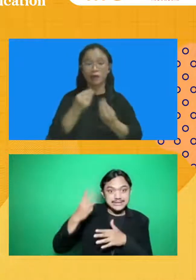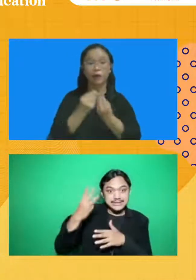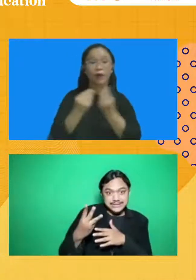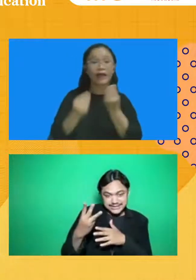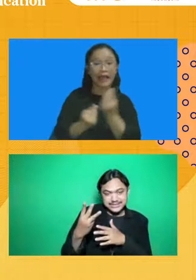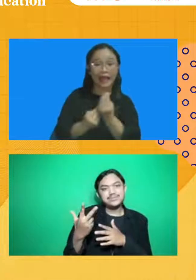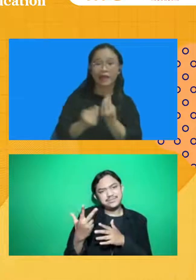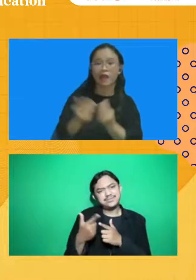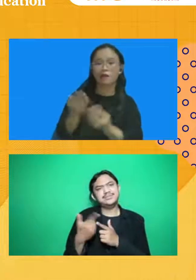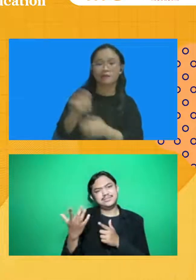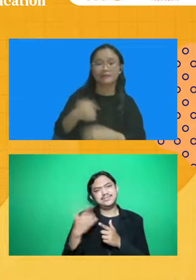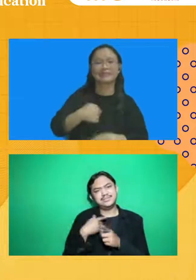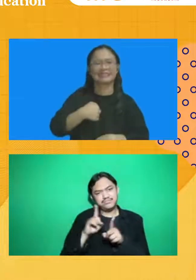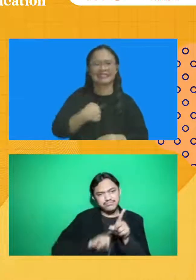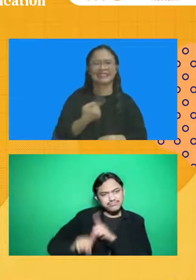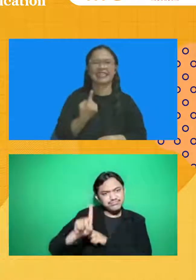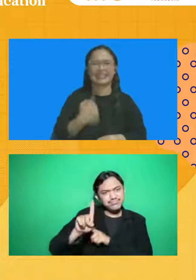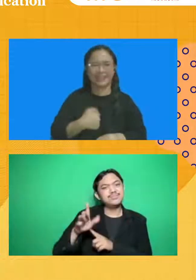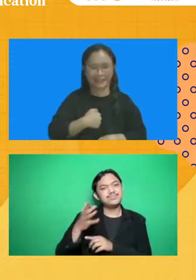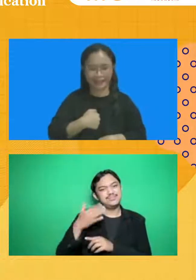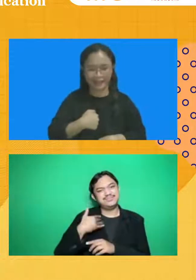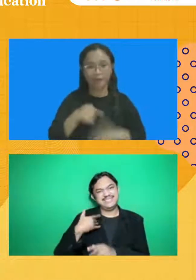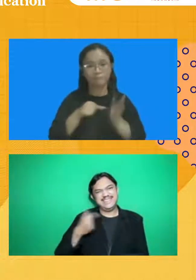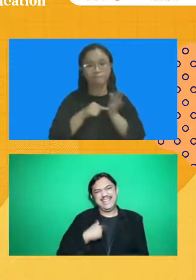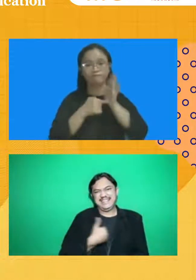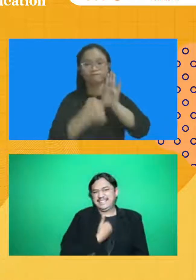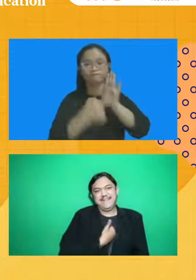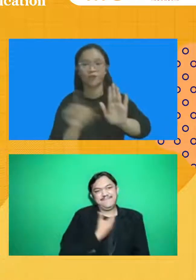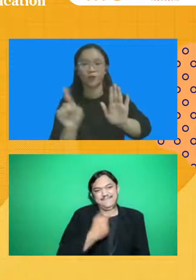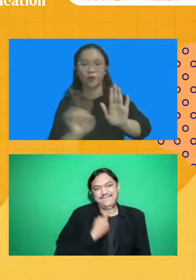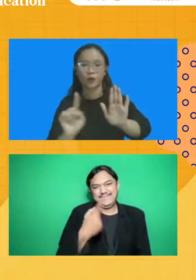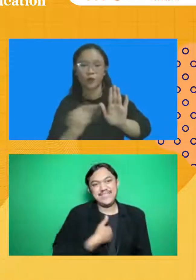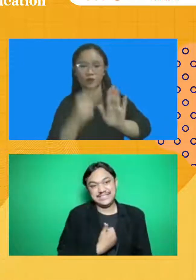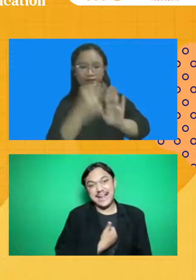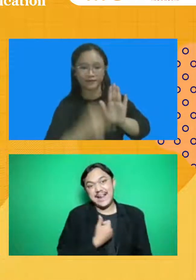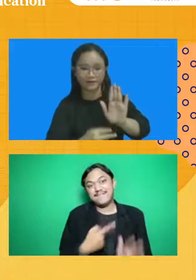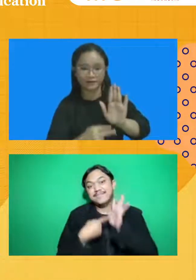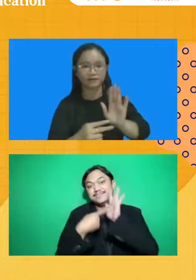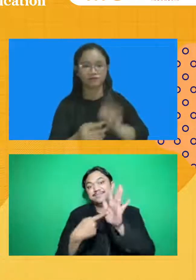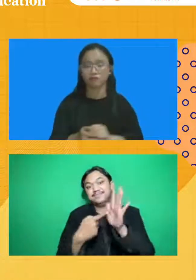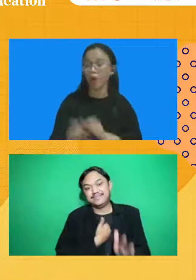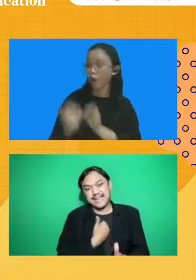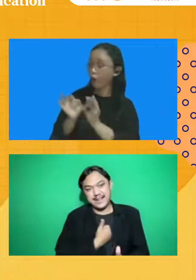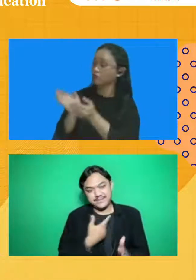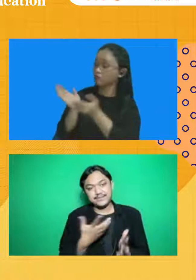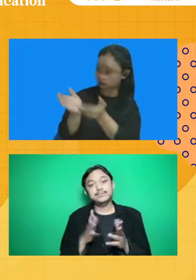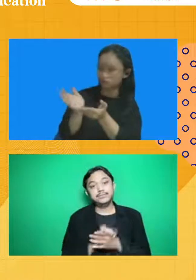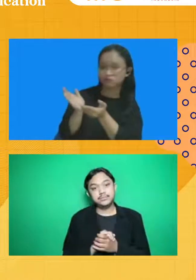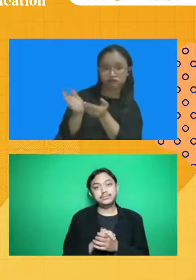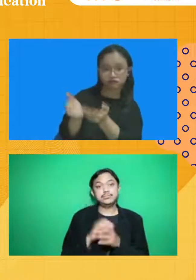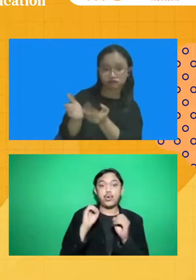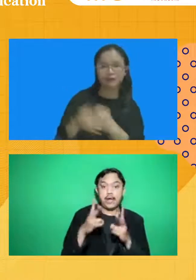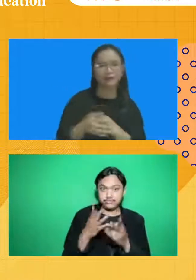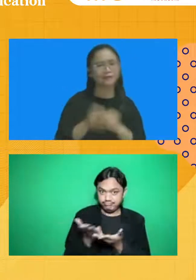So should I share the screen or? Yeah, you can share the screen. Okay, got it. Thank